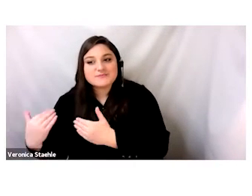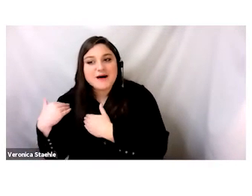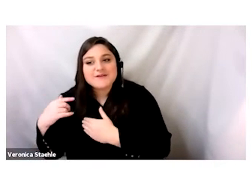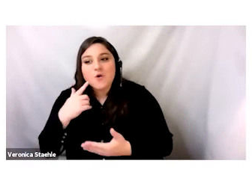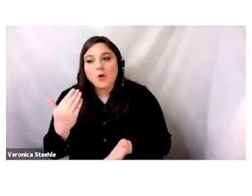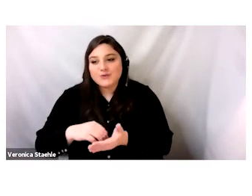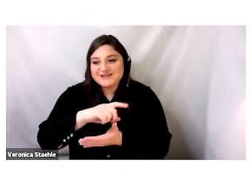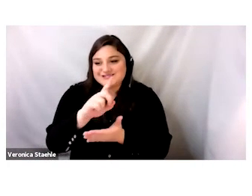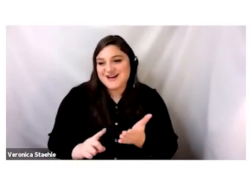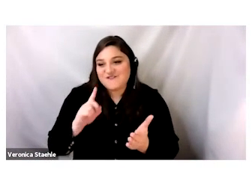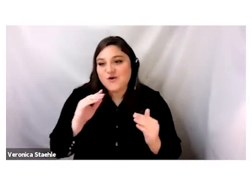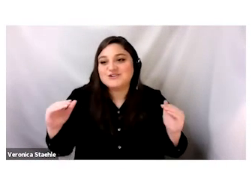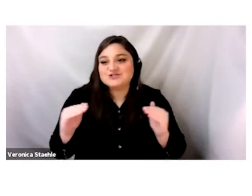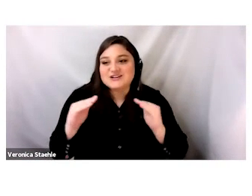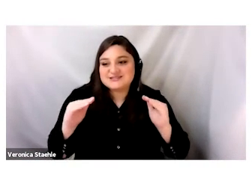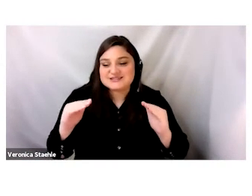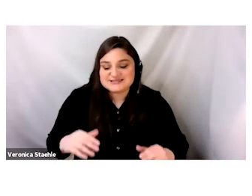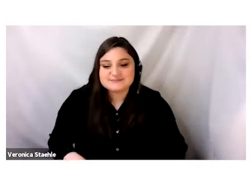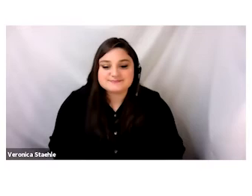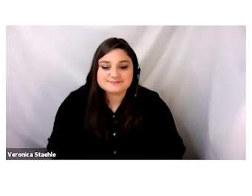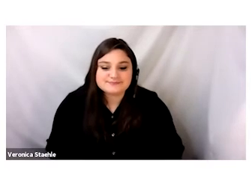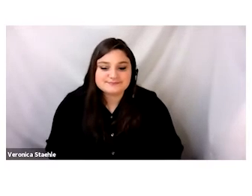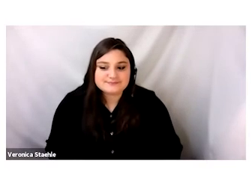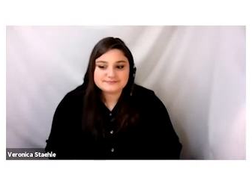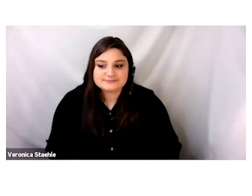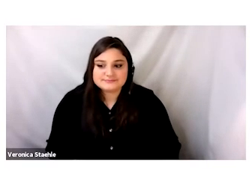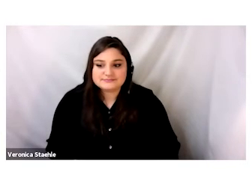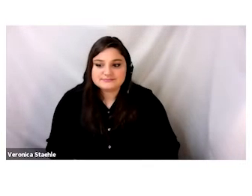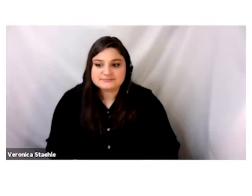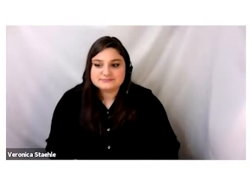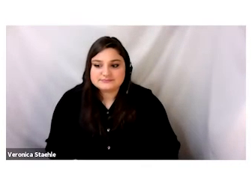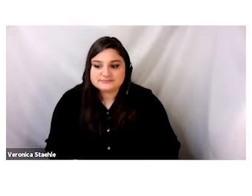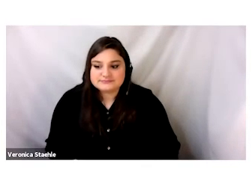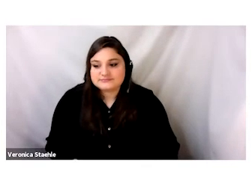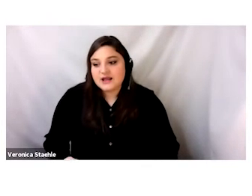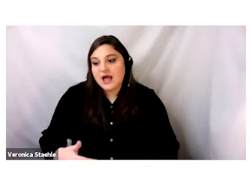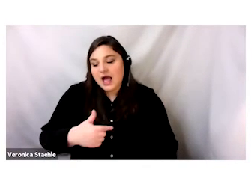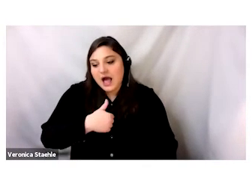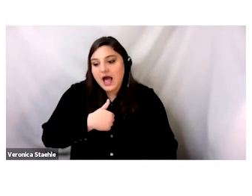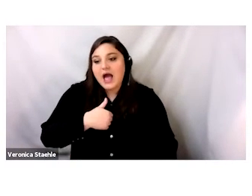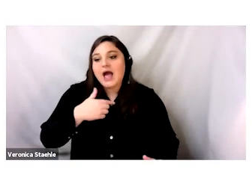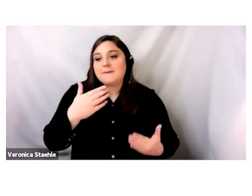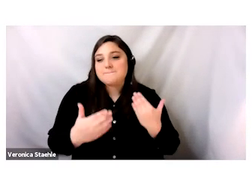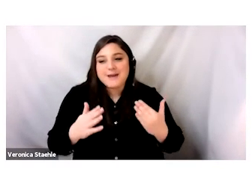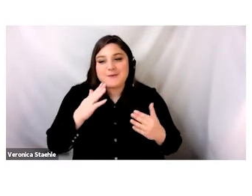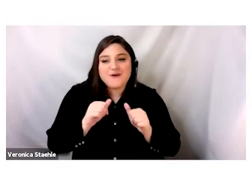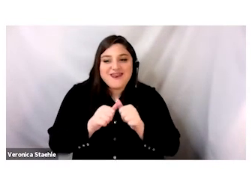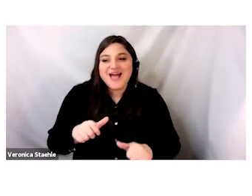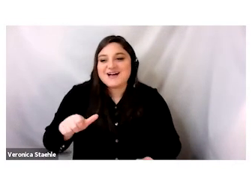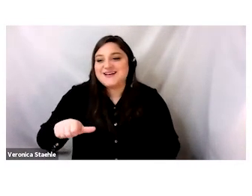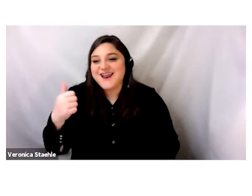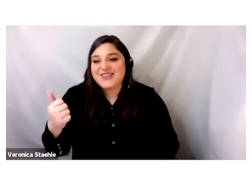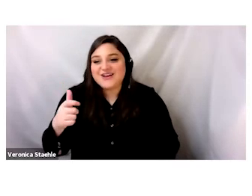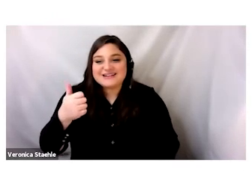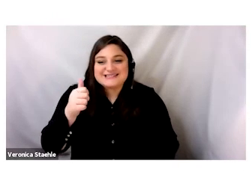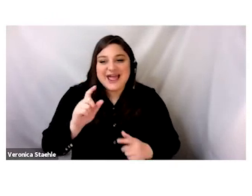okay? So I promise you, I'm gonna go maybe 10 more minutes. Hear me out,